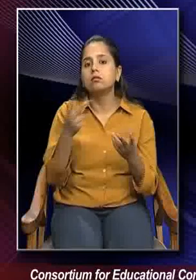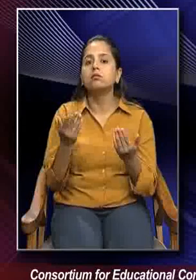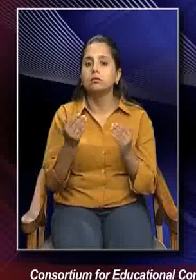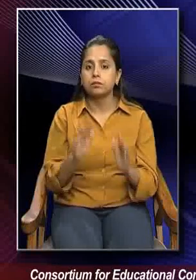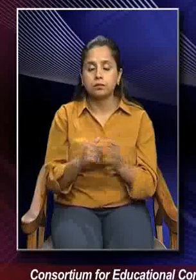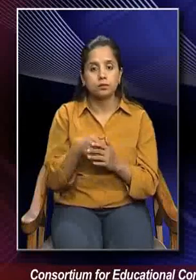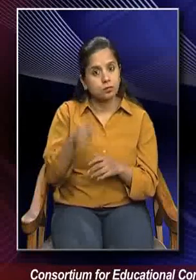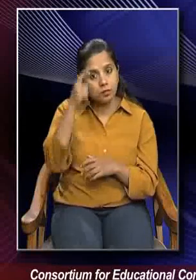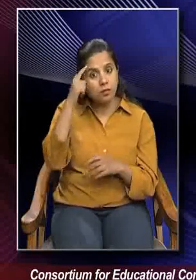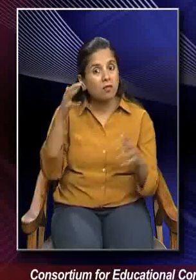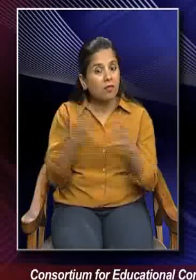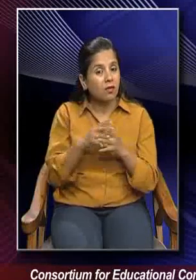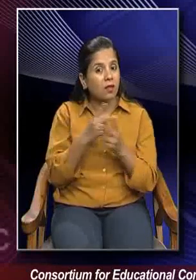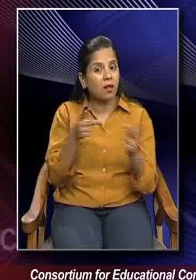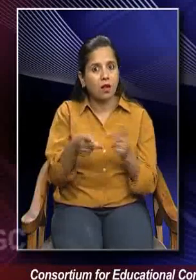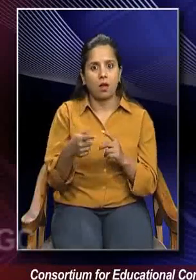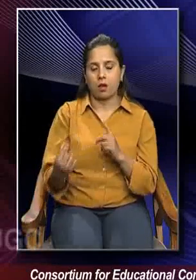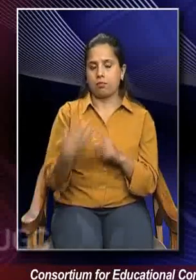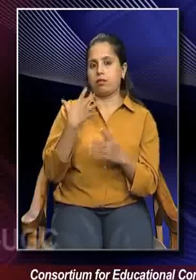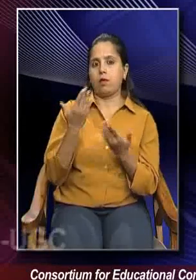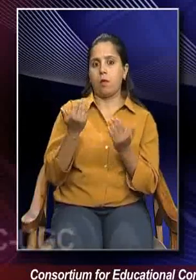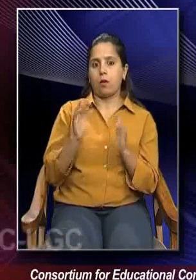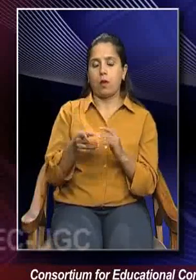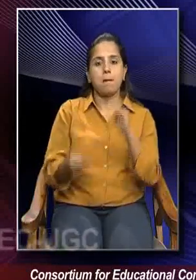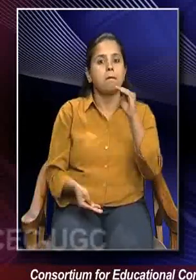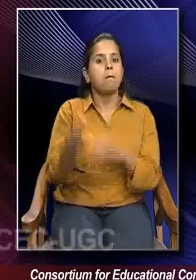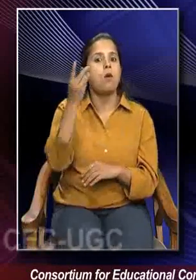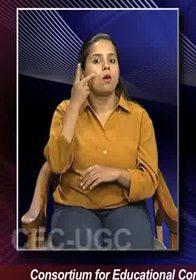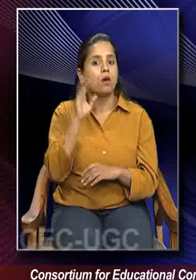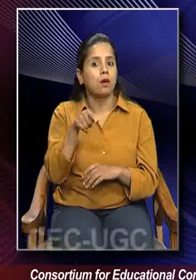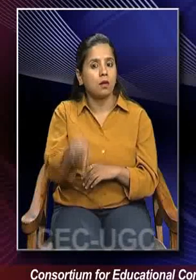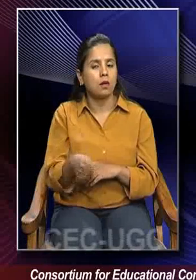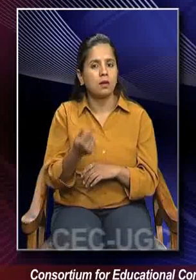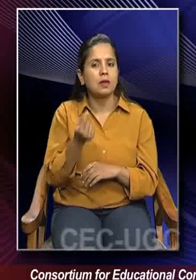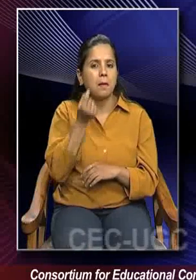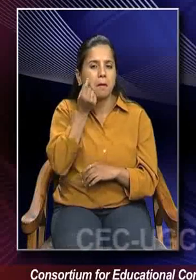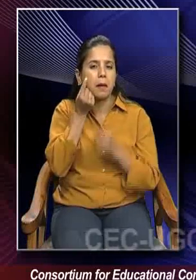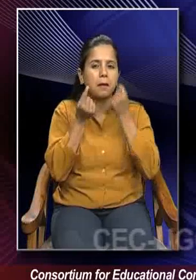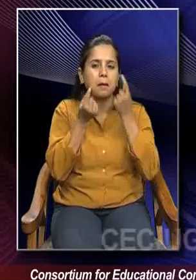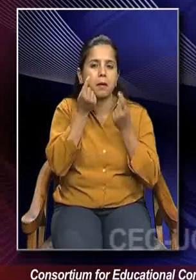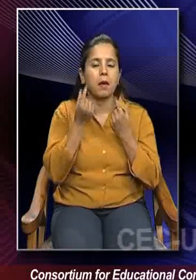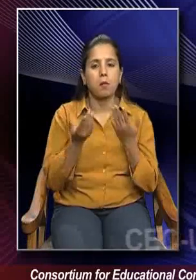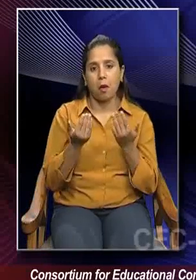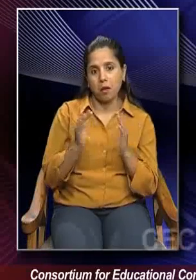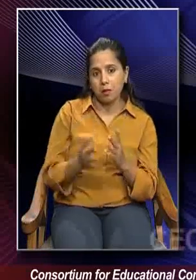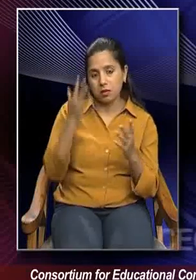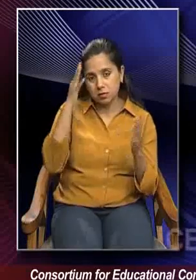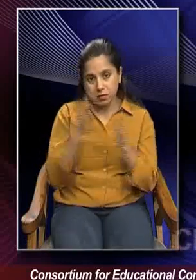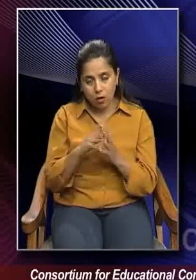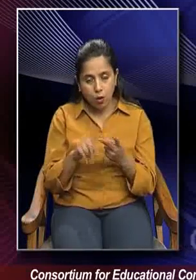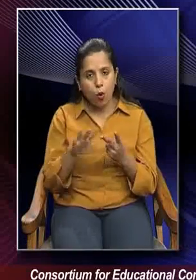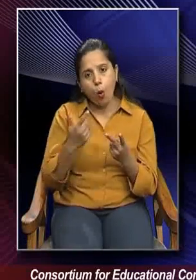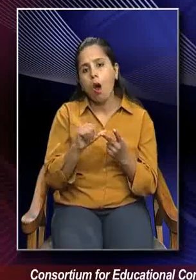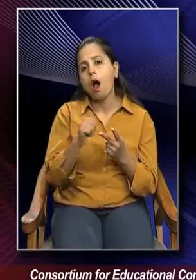The stress can trigger and increase the acne problem and other types